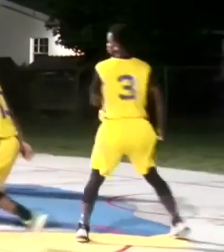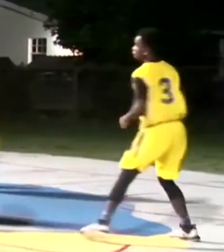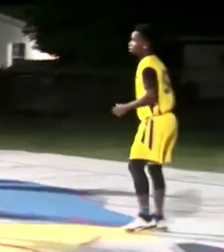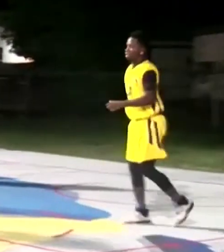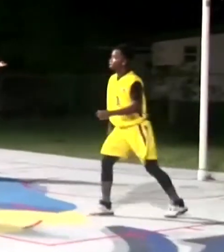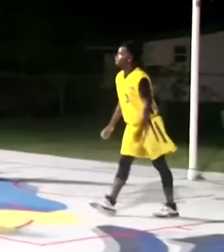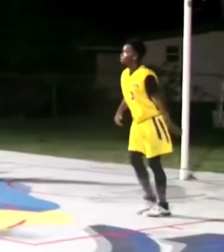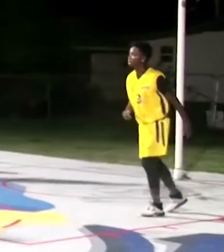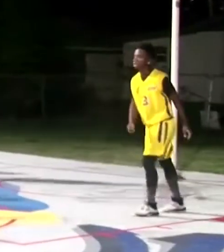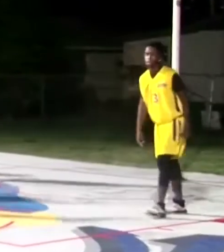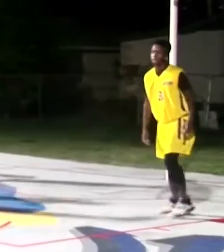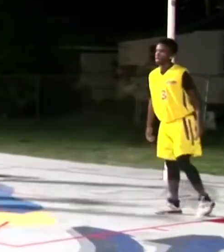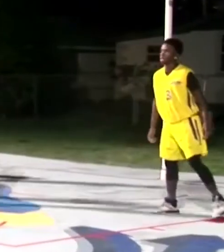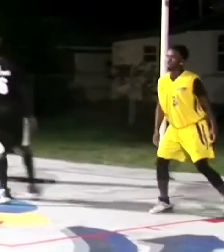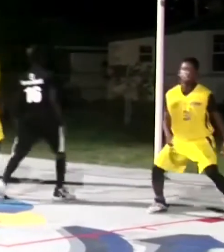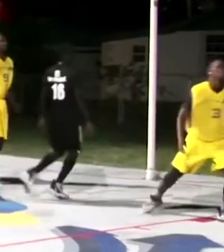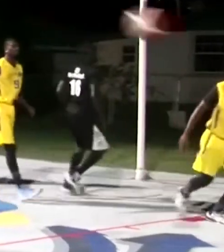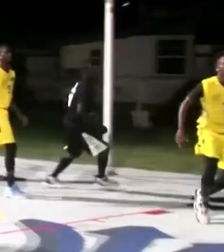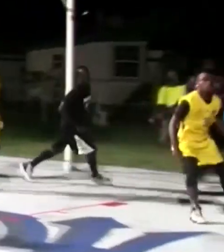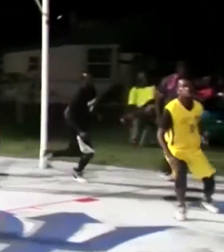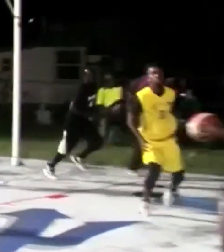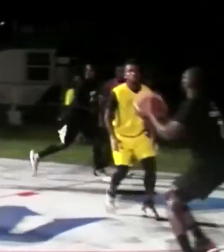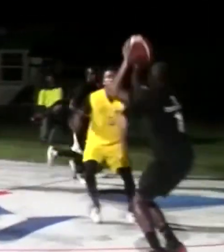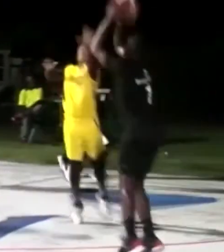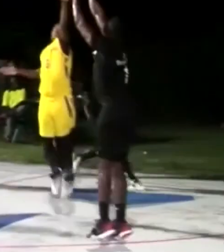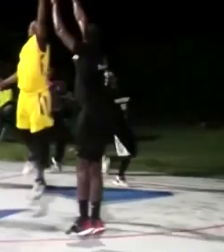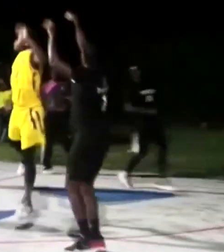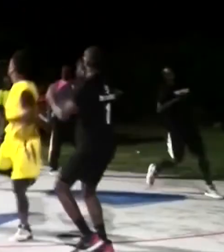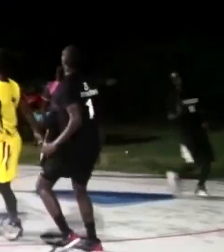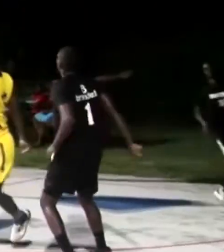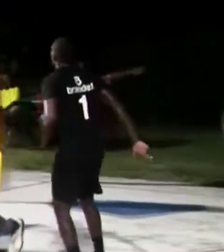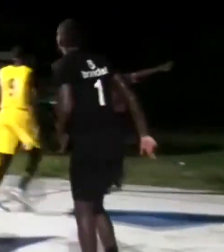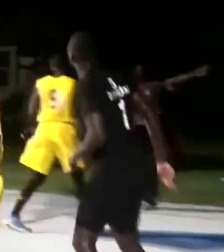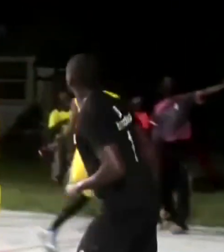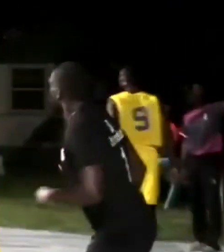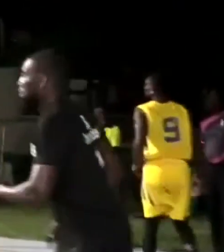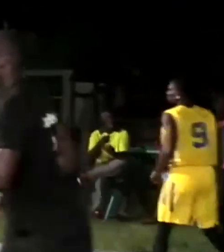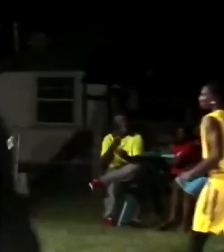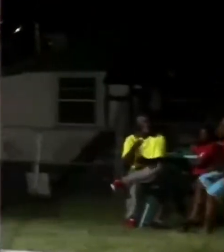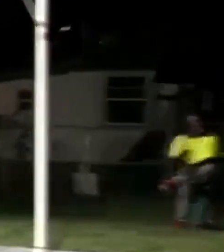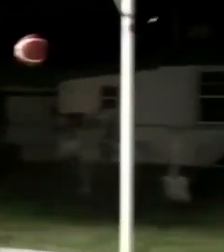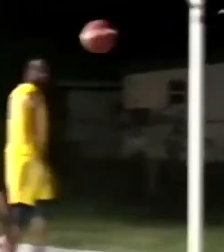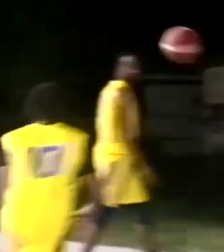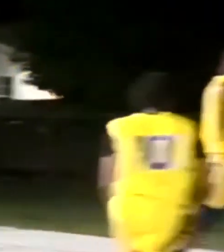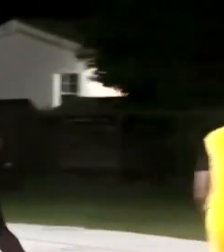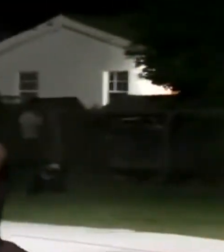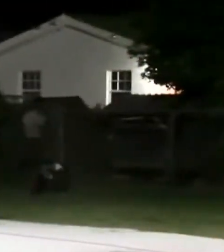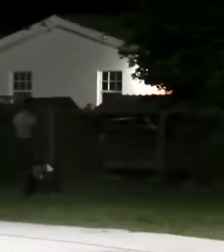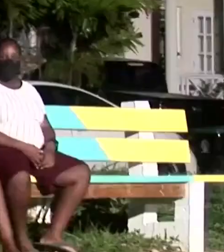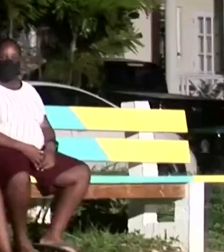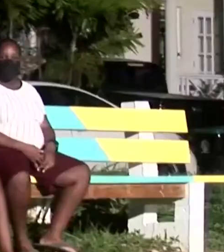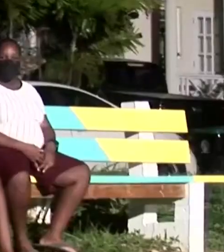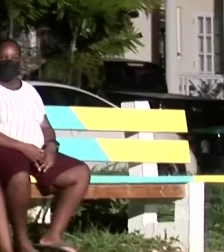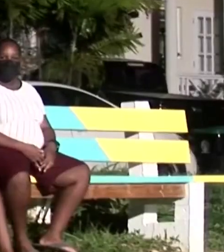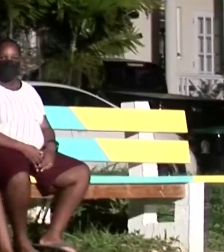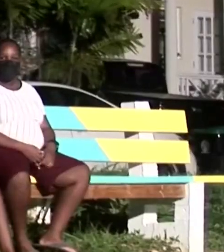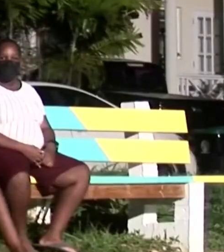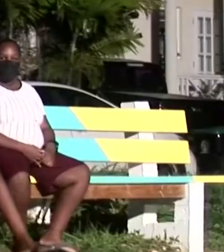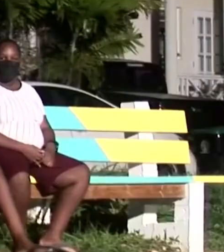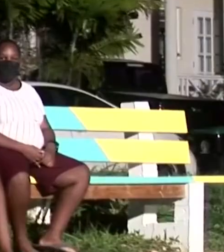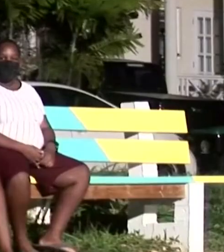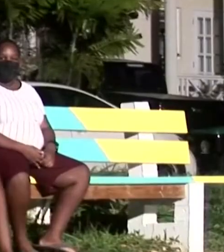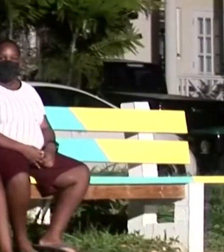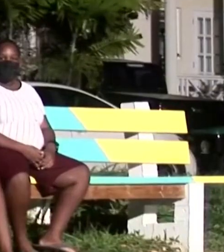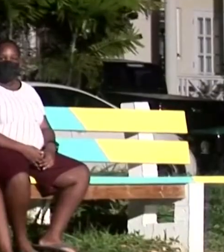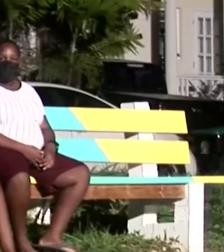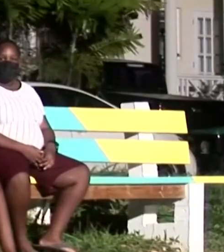Panthers. Well, they definitely couldn't celebrate the big plays. Phillips from upstairs, 3. However, the